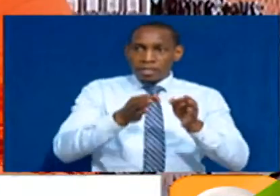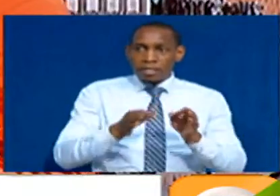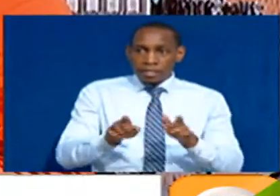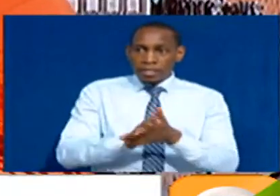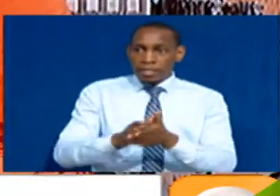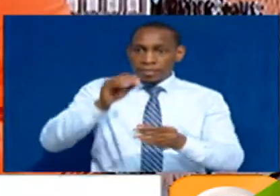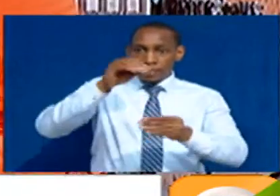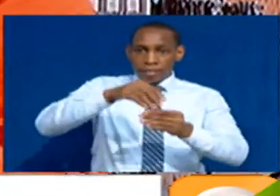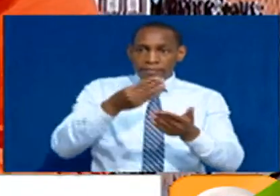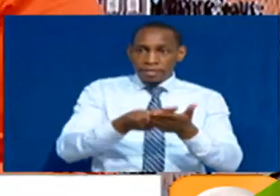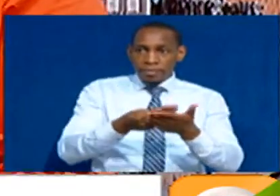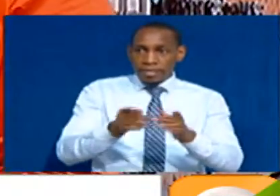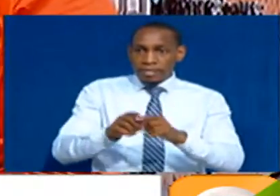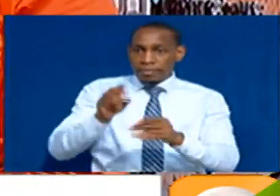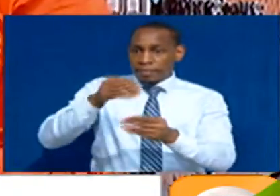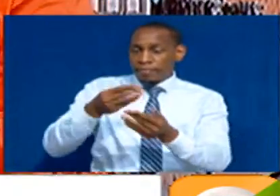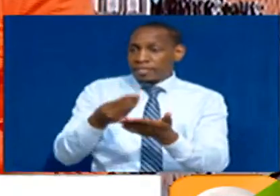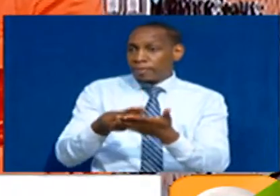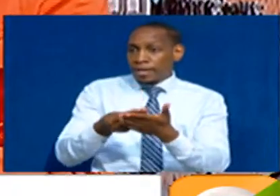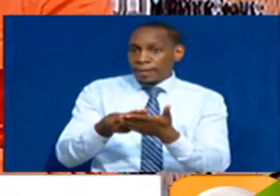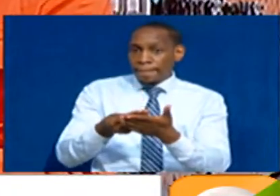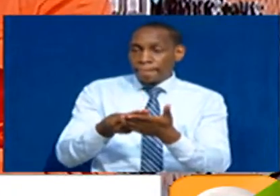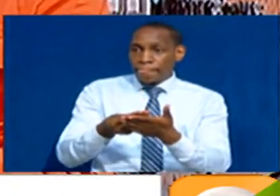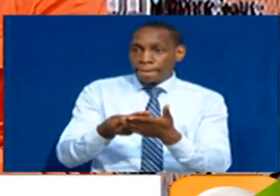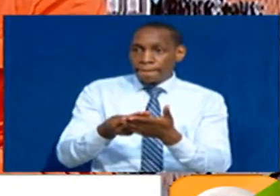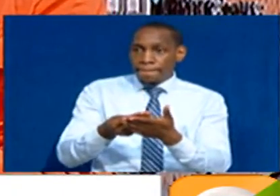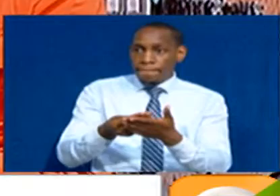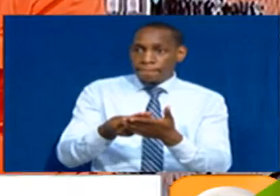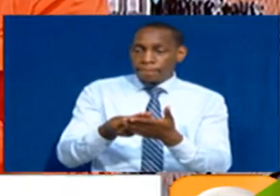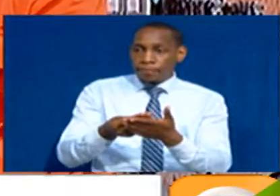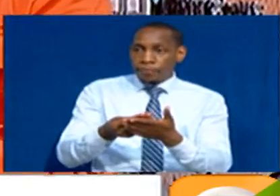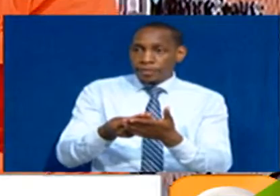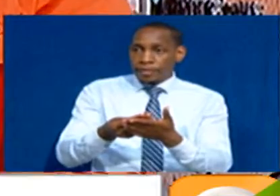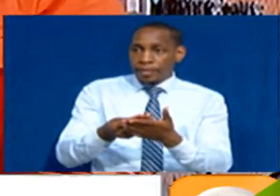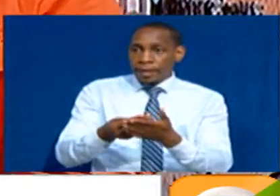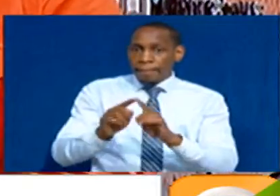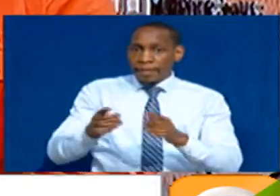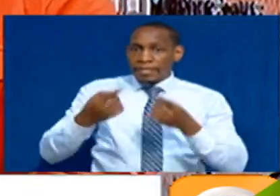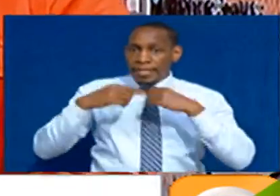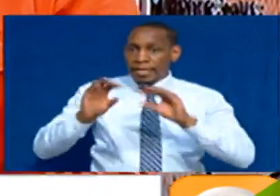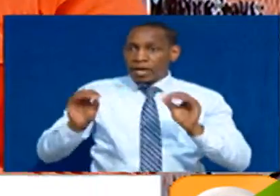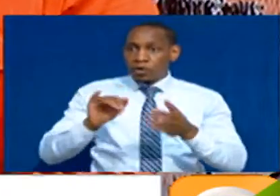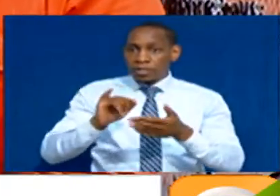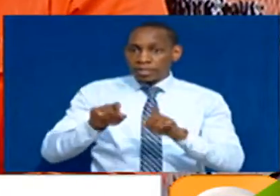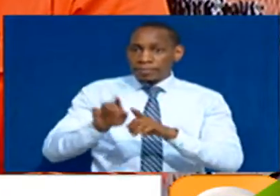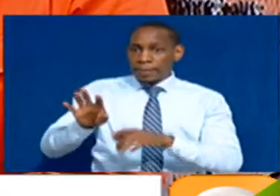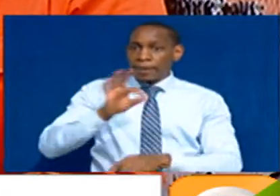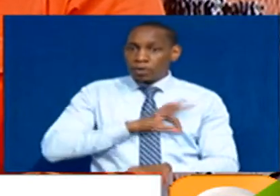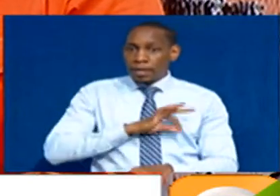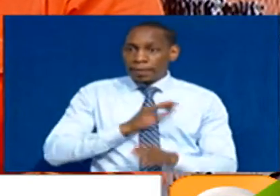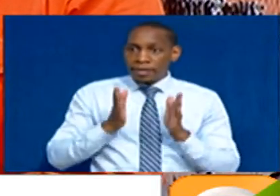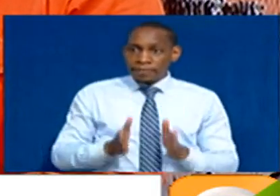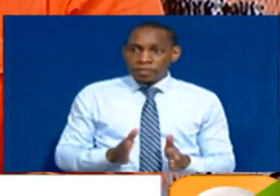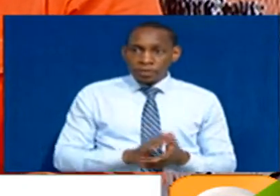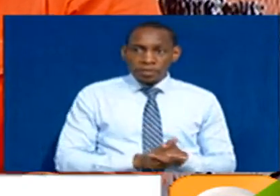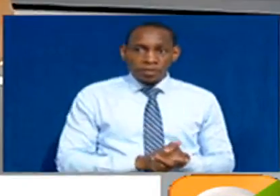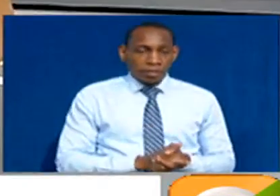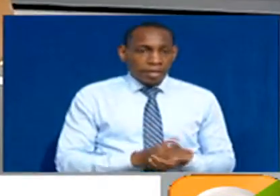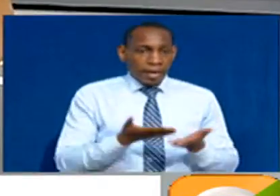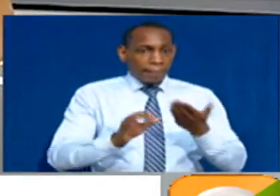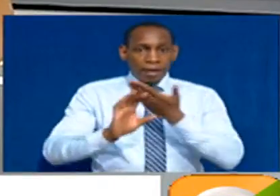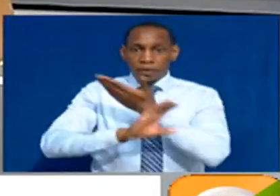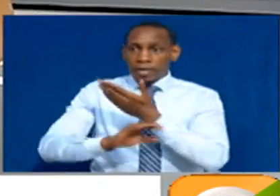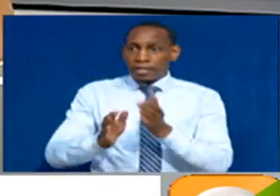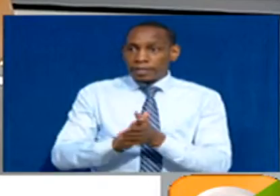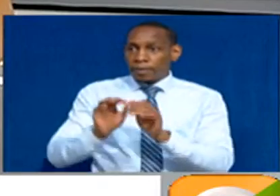stash a lot of money. I invest that money. And I do not declare that you are the beneficiary. You can't do that in this country right now. In this